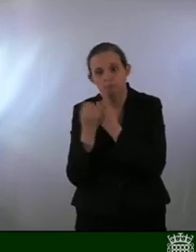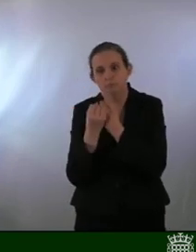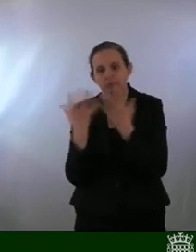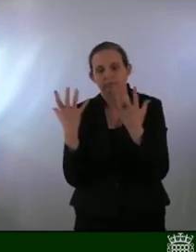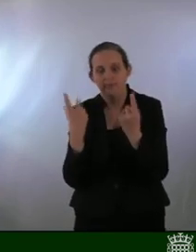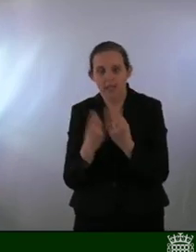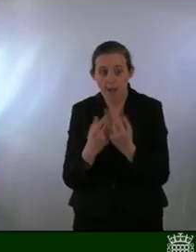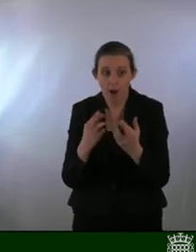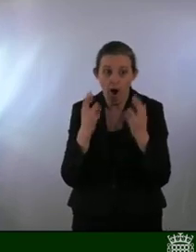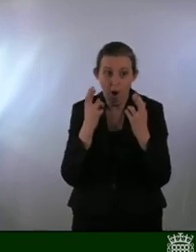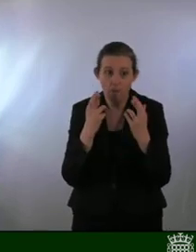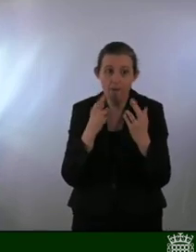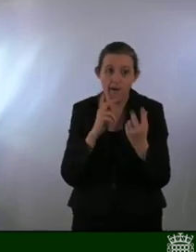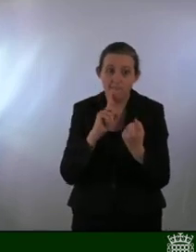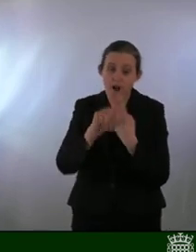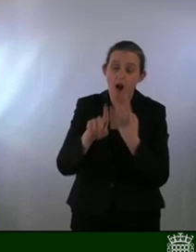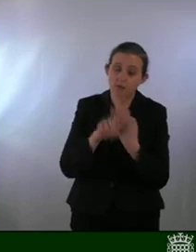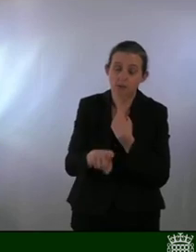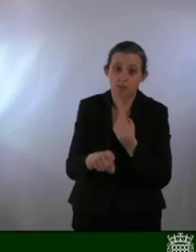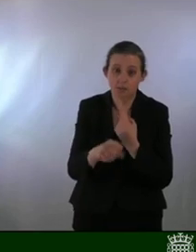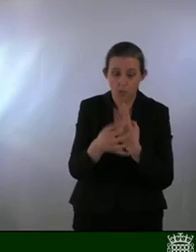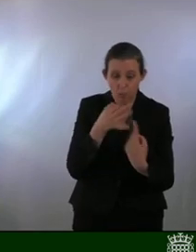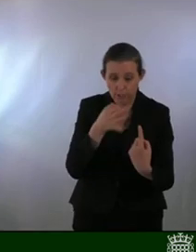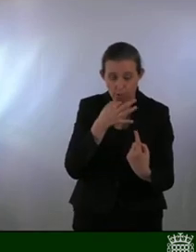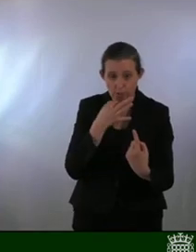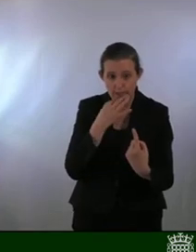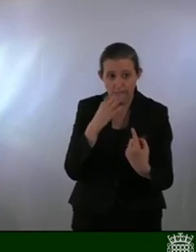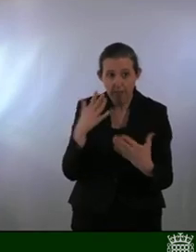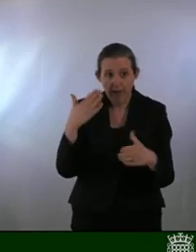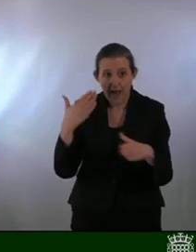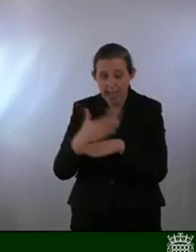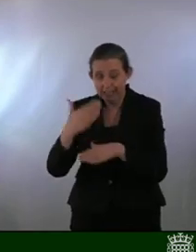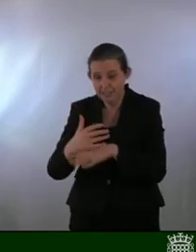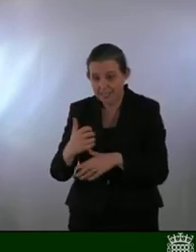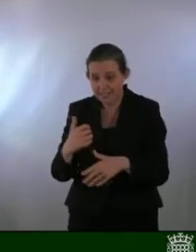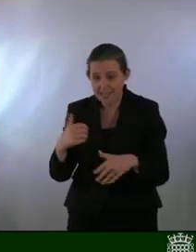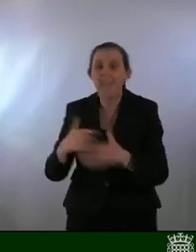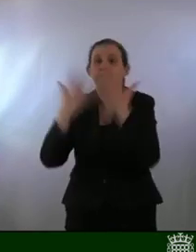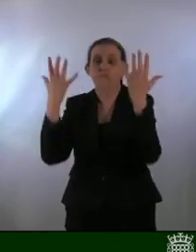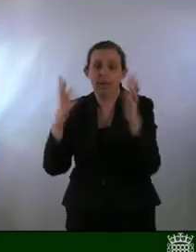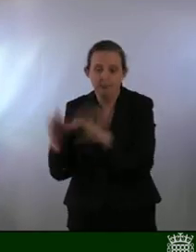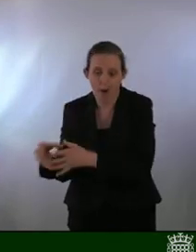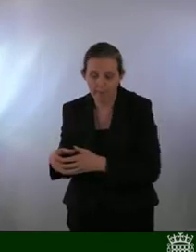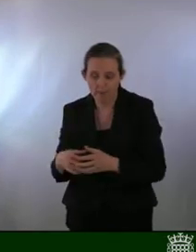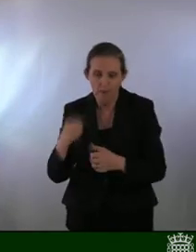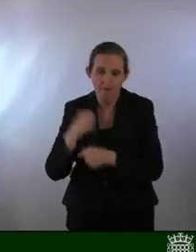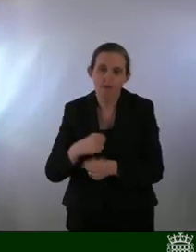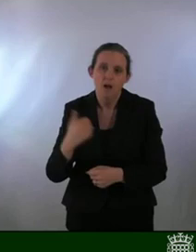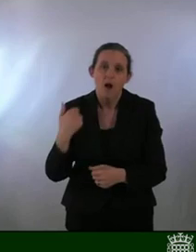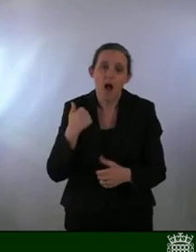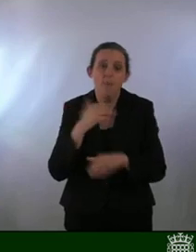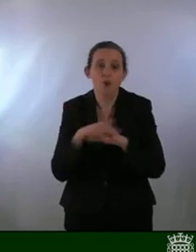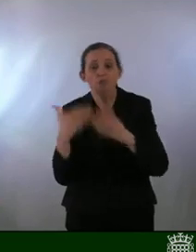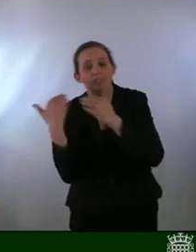I've answered questions about activities of almost every department of government, but I am not responsible for